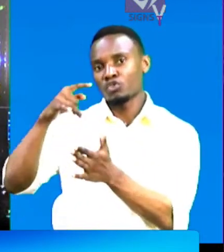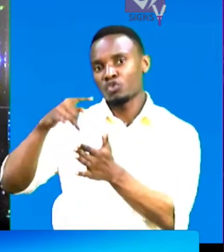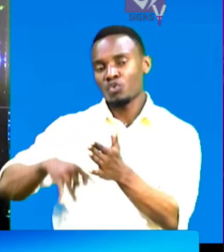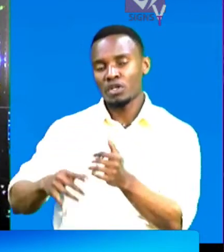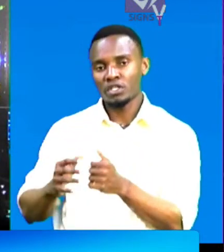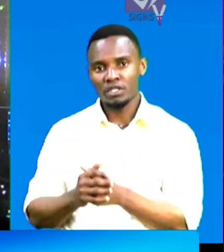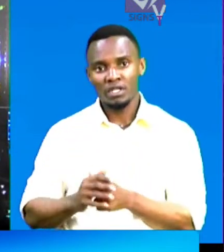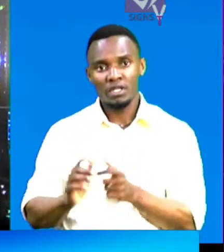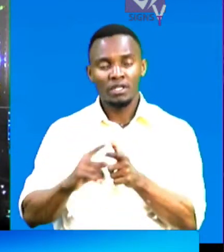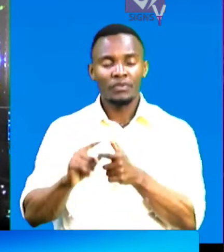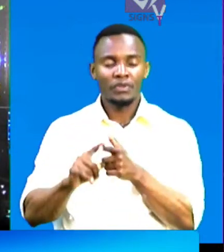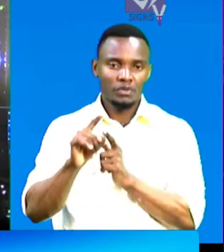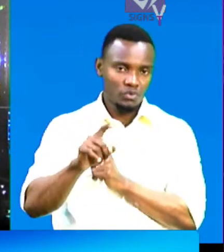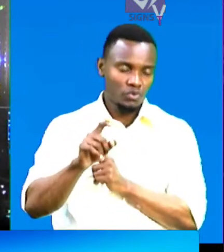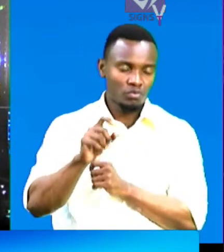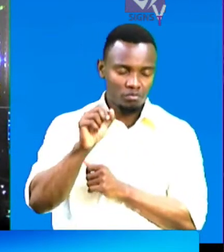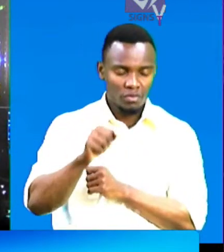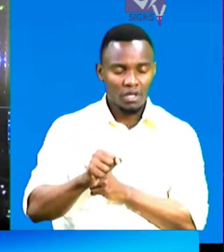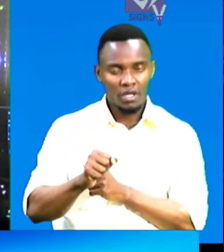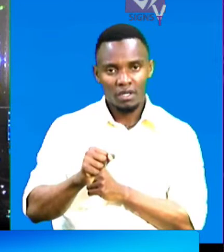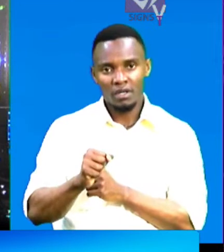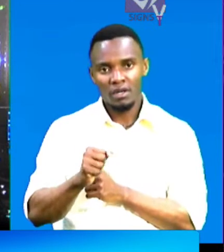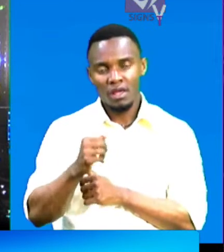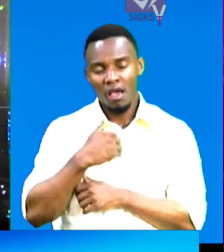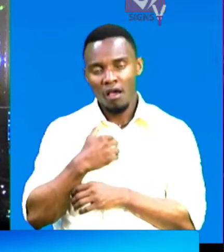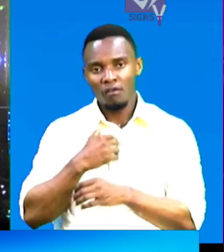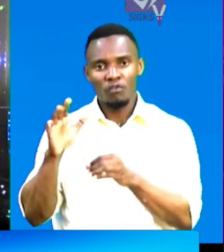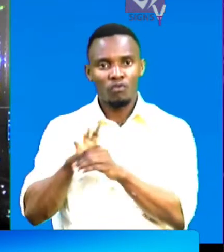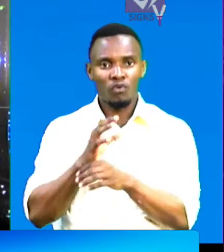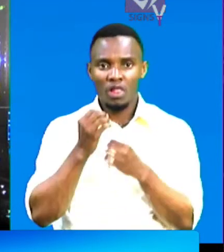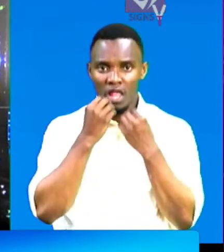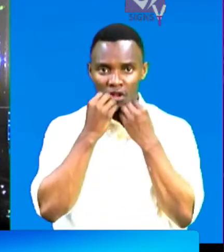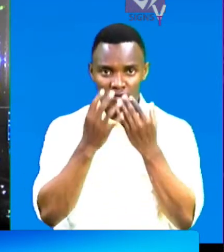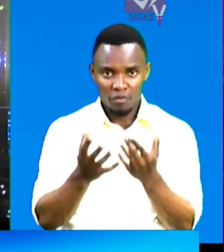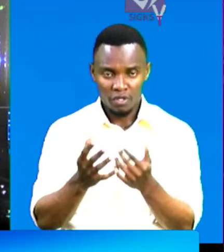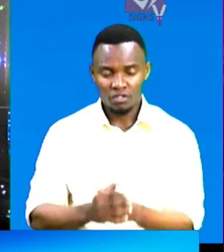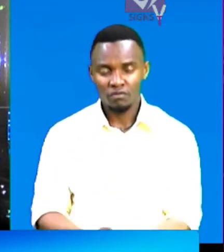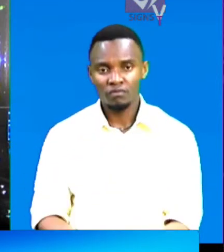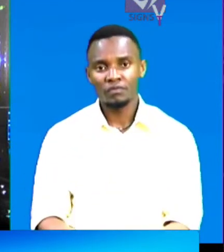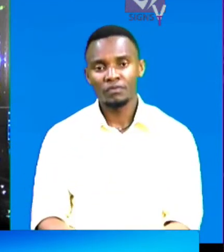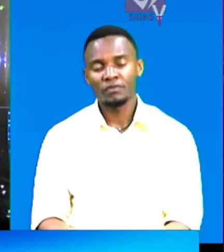so that you can make informed choices.